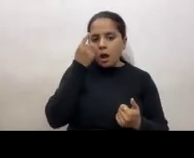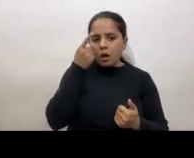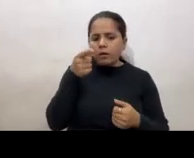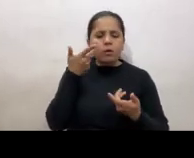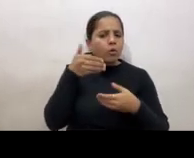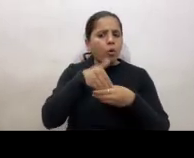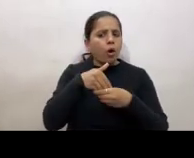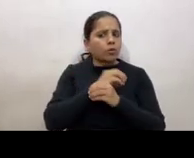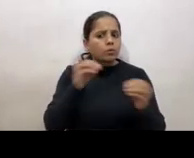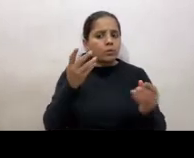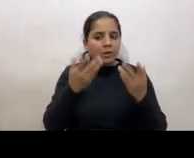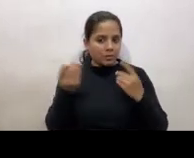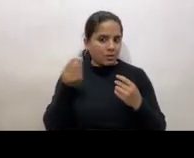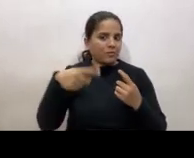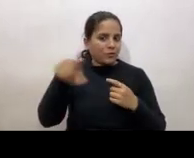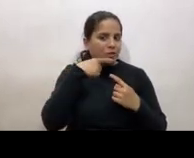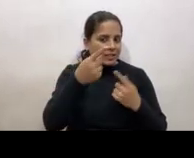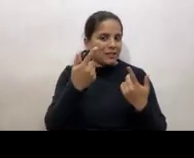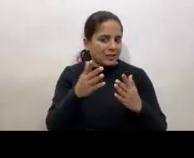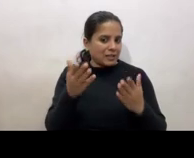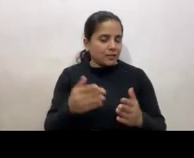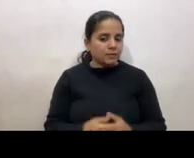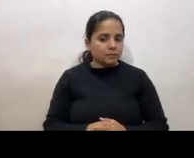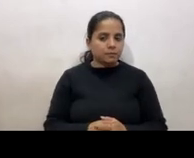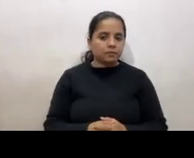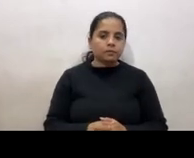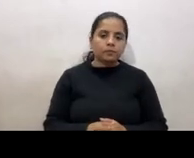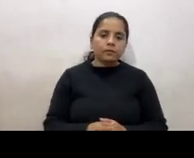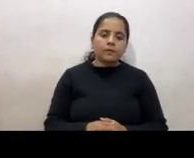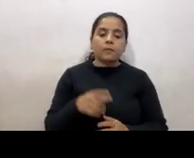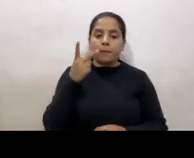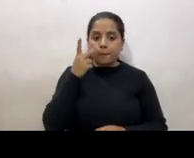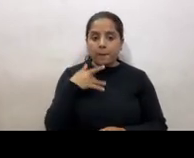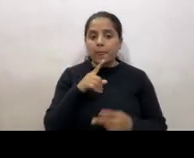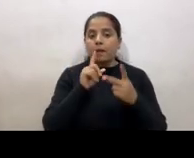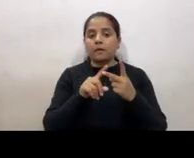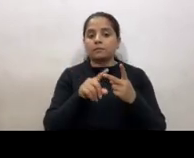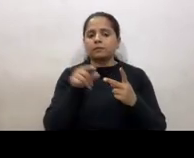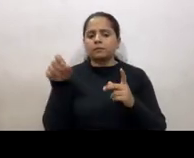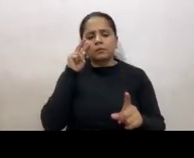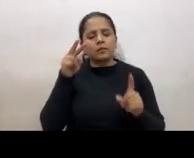context. Some of you did mention it, right? And look at the second angle.